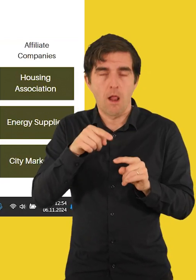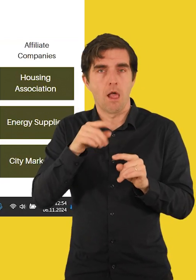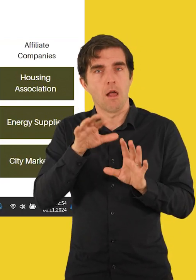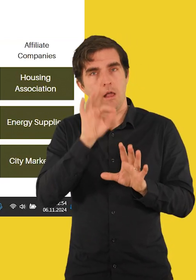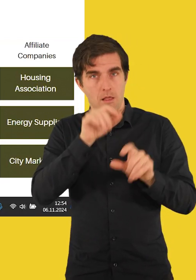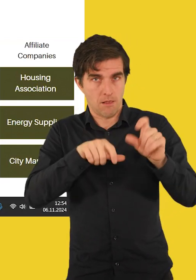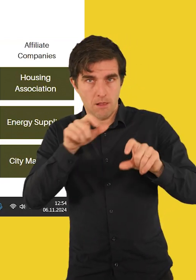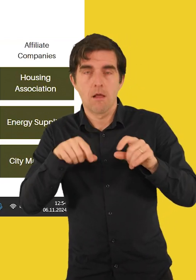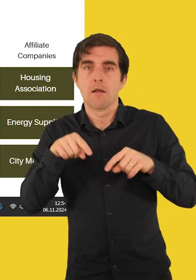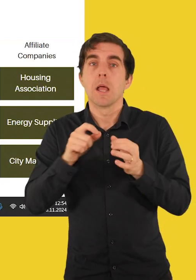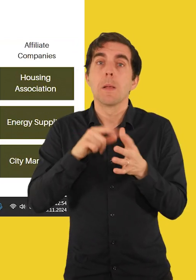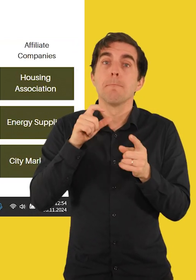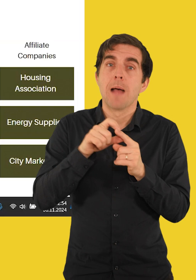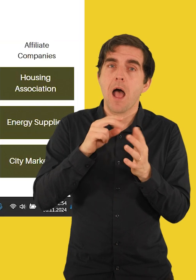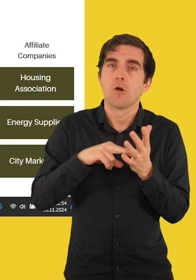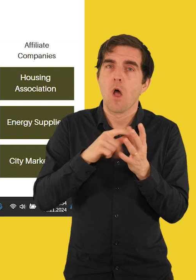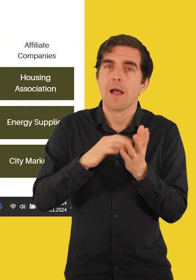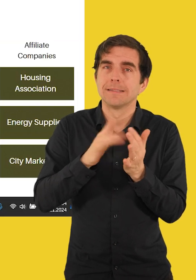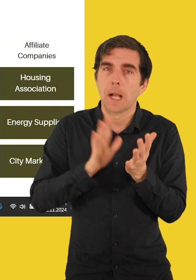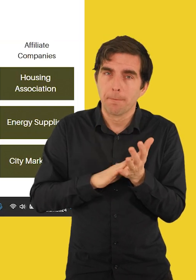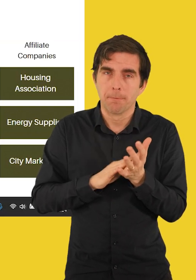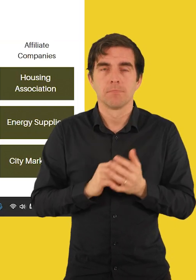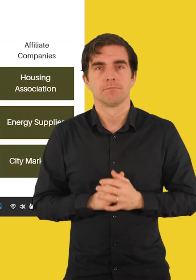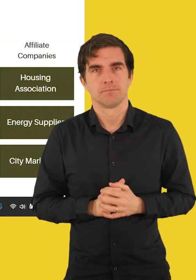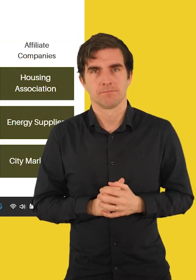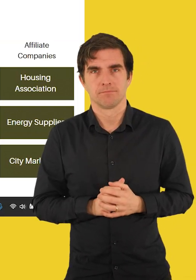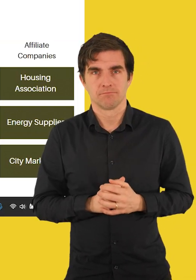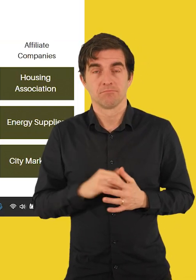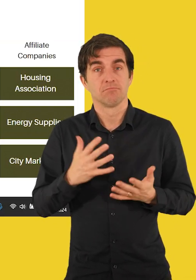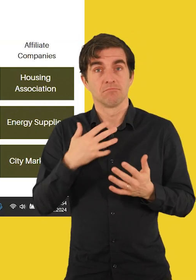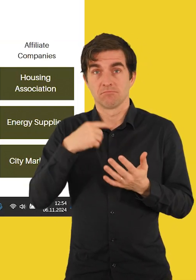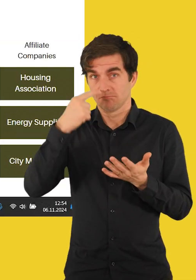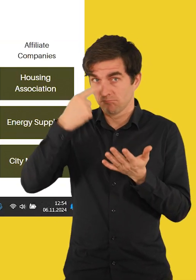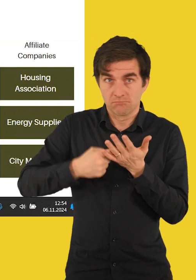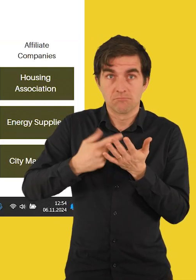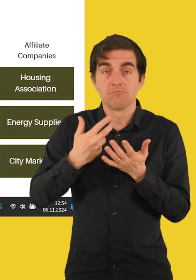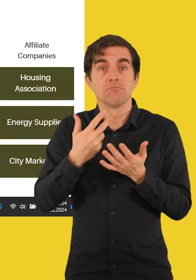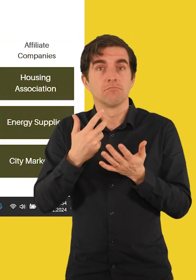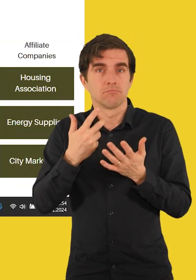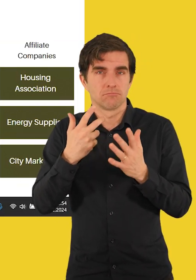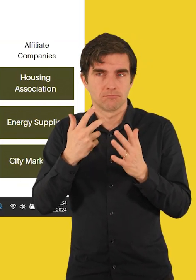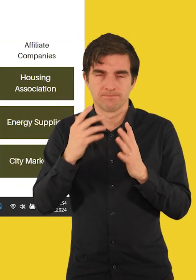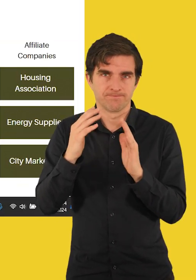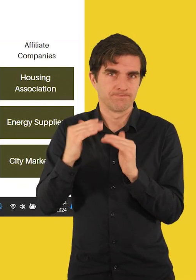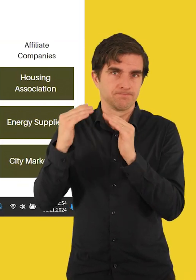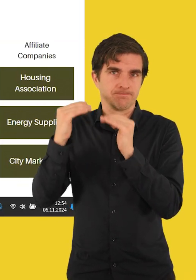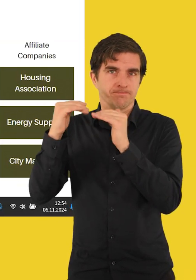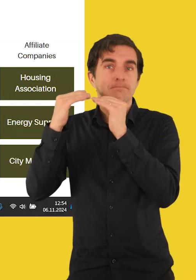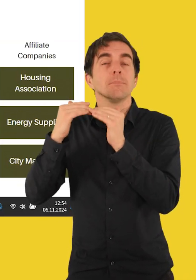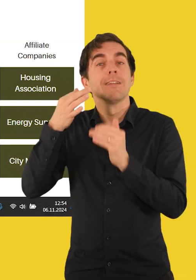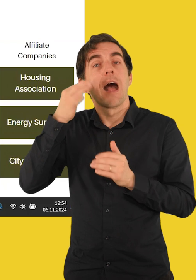is elected from the citizens here in Bad Nauheim that make up the highest